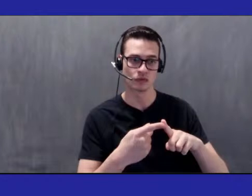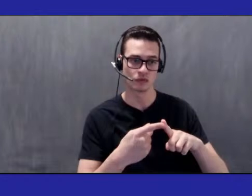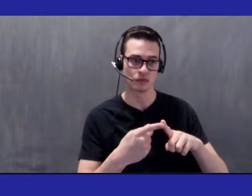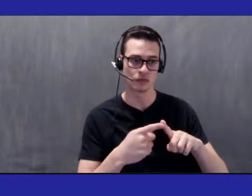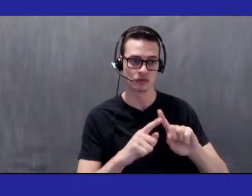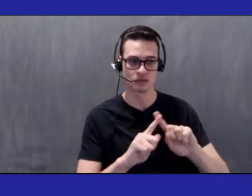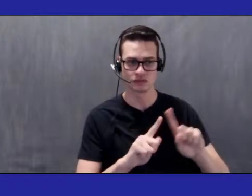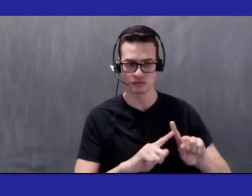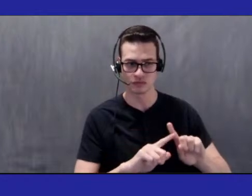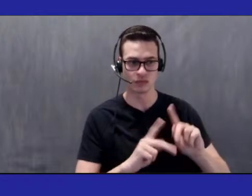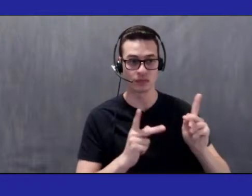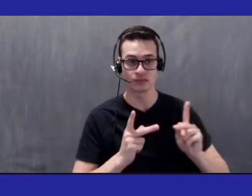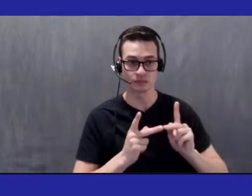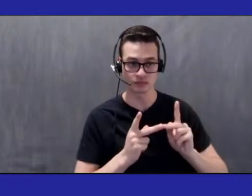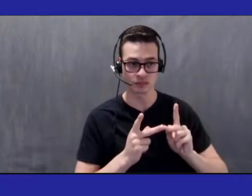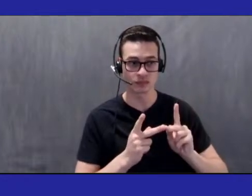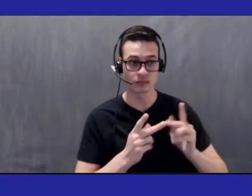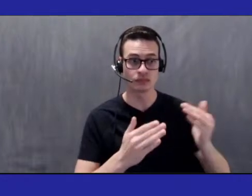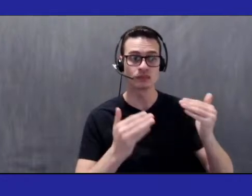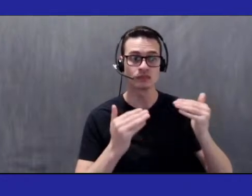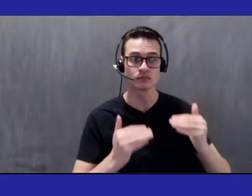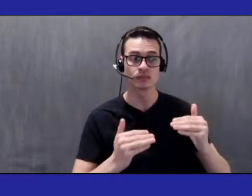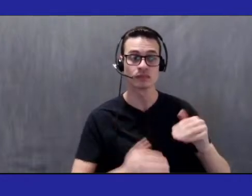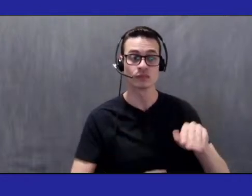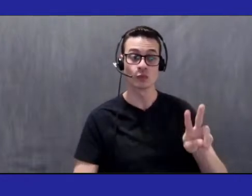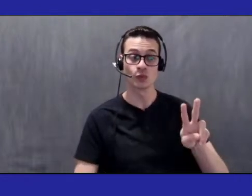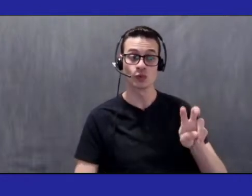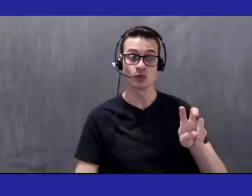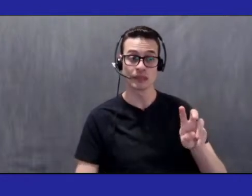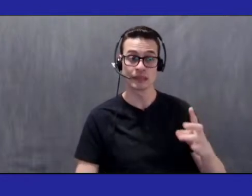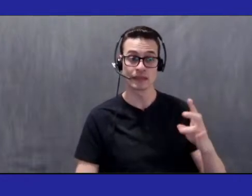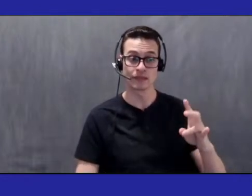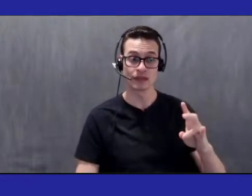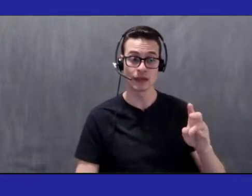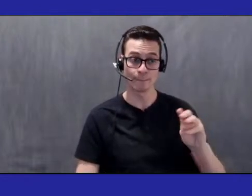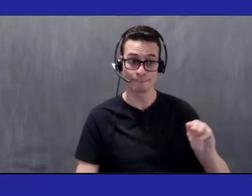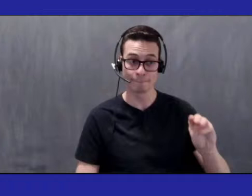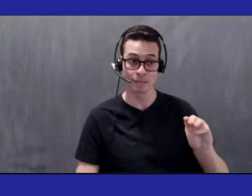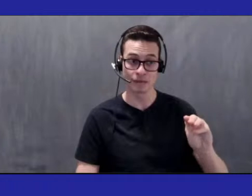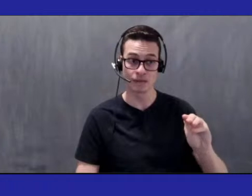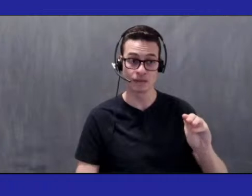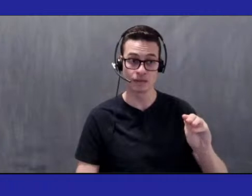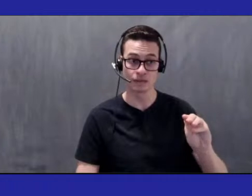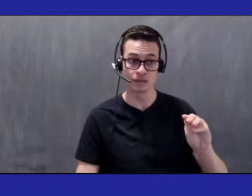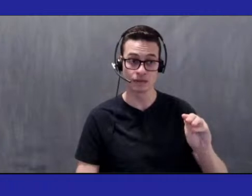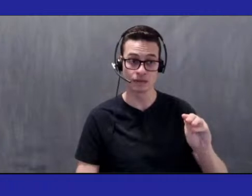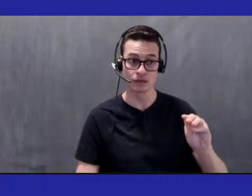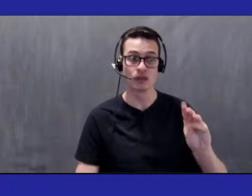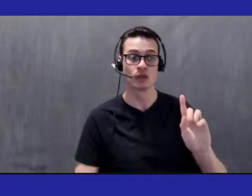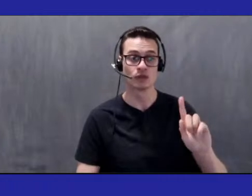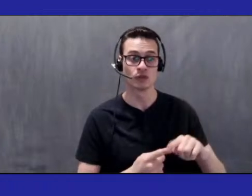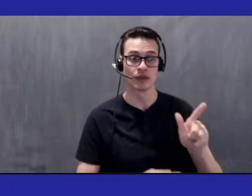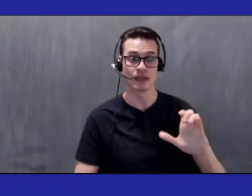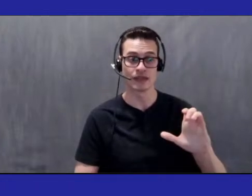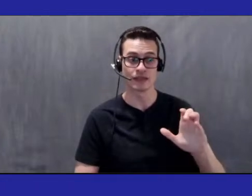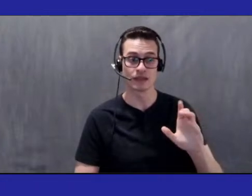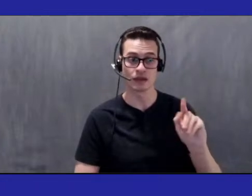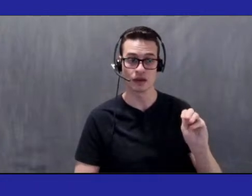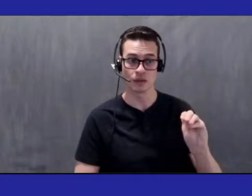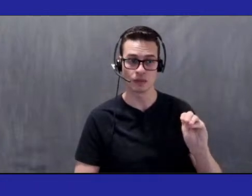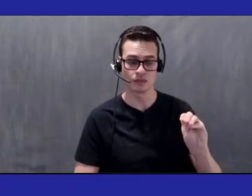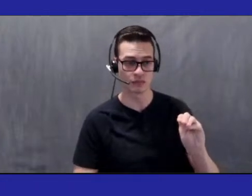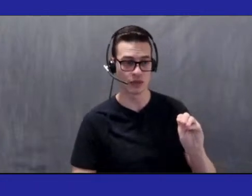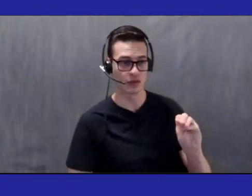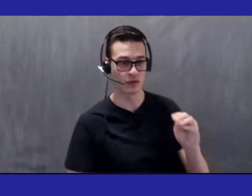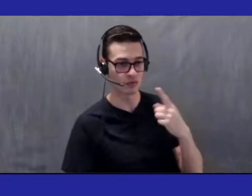I should also mention that all of our, so since the beginning of HERC, we have included all of HERC or the